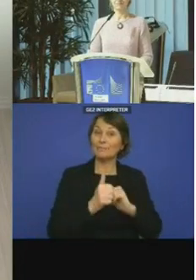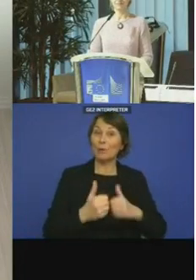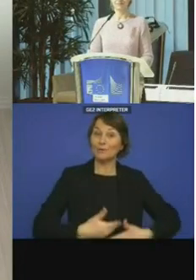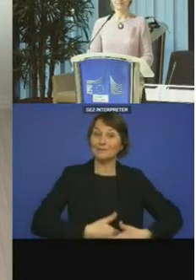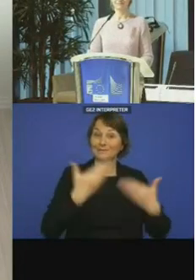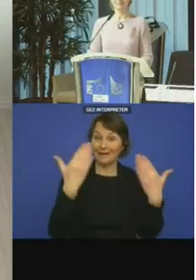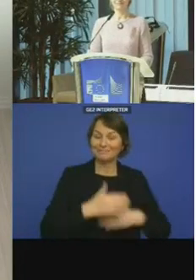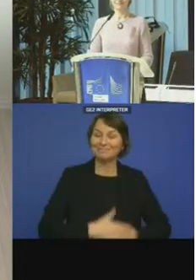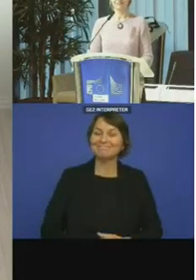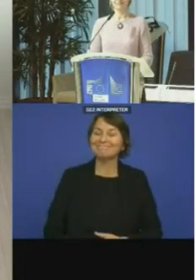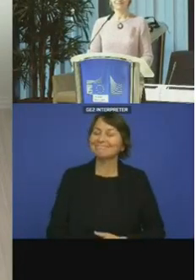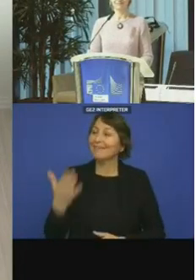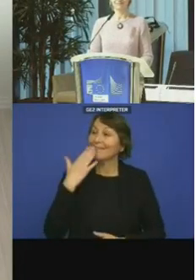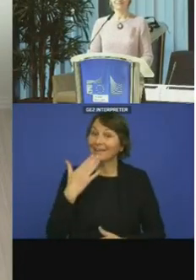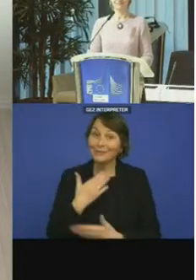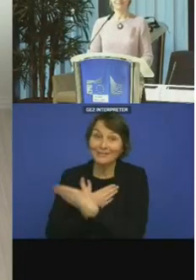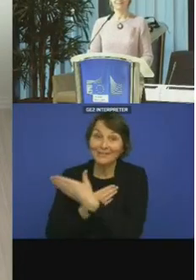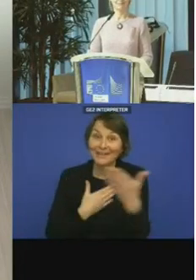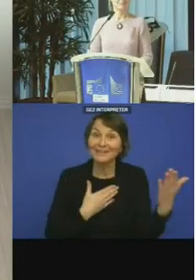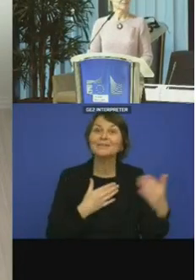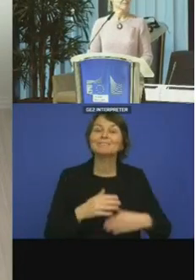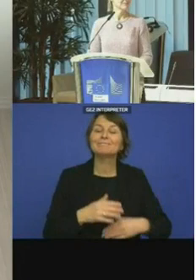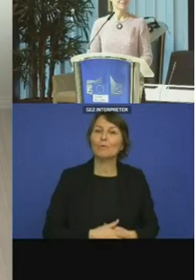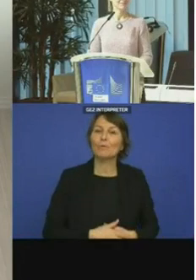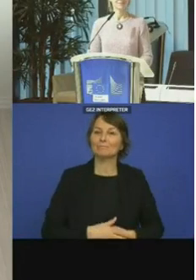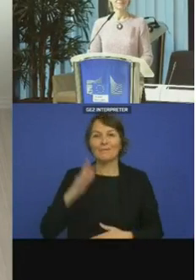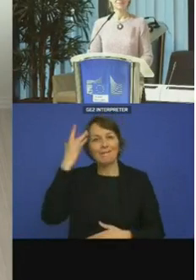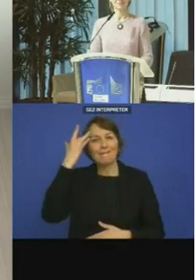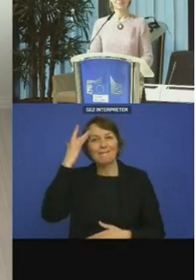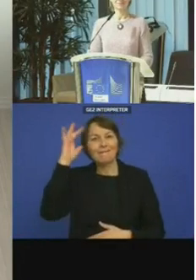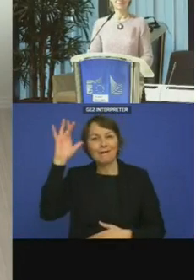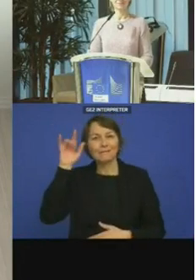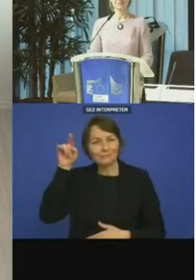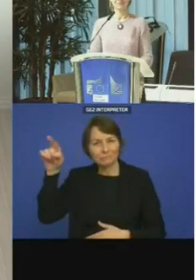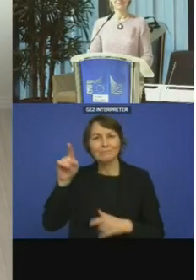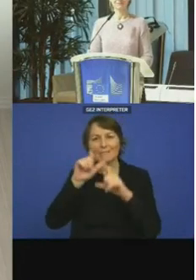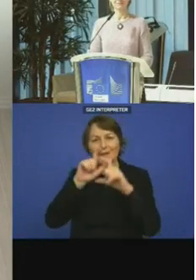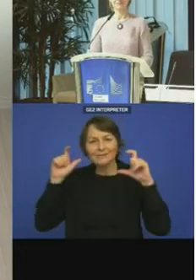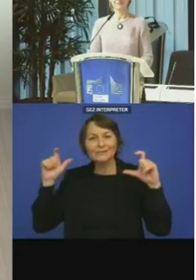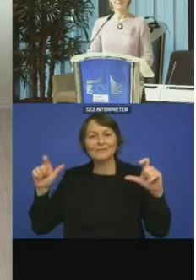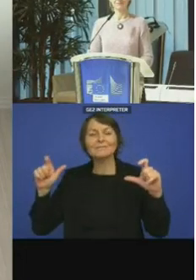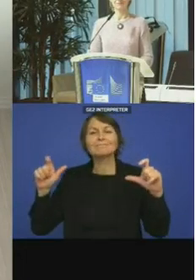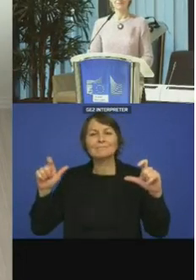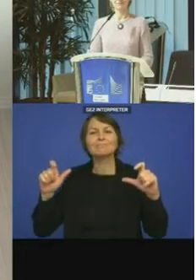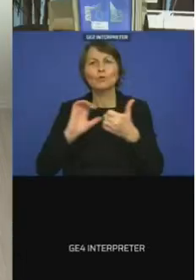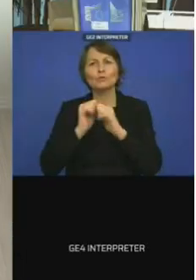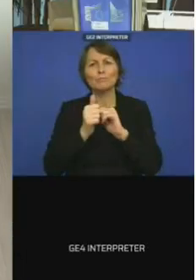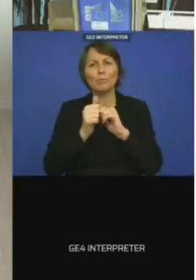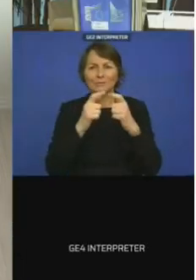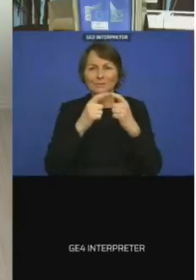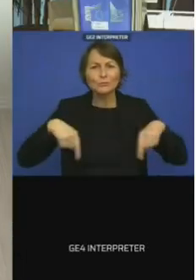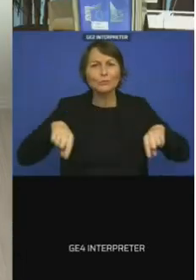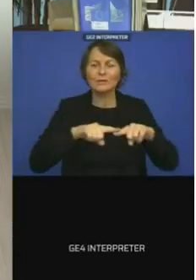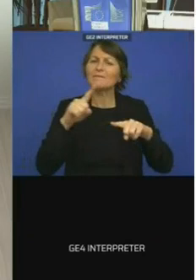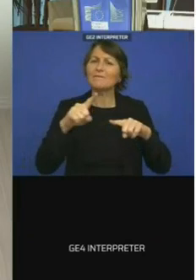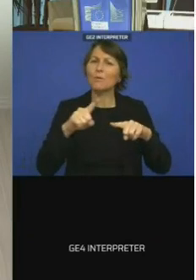Education, Audiovisual and Culture Executive Agency and Floor van Hout from the Sport Unit for invitation